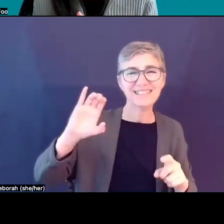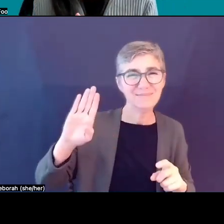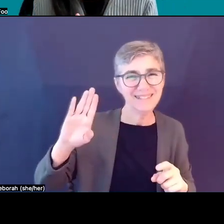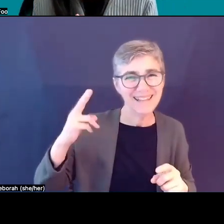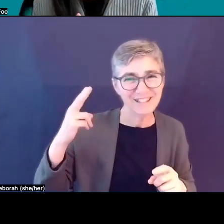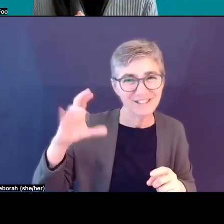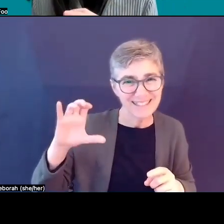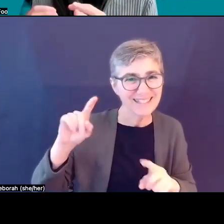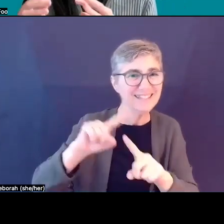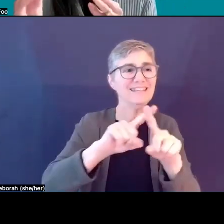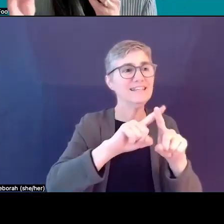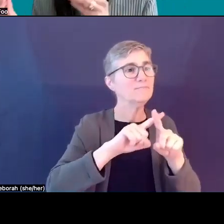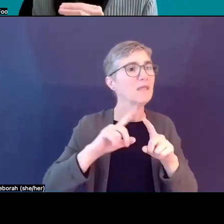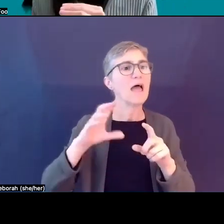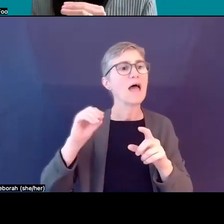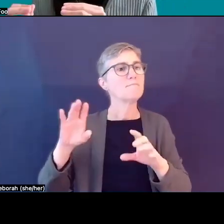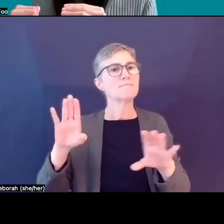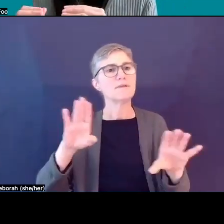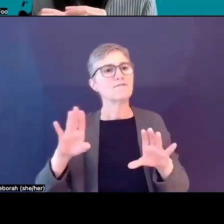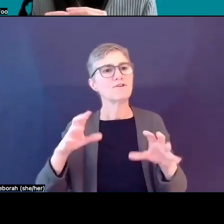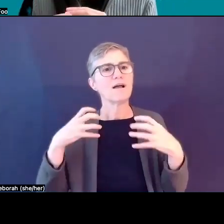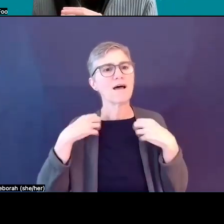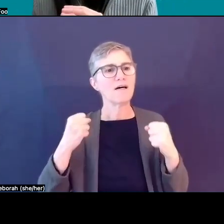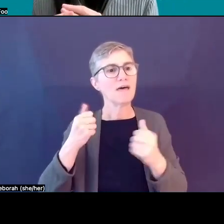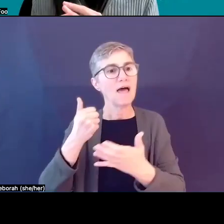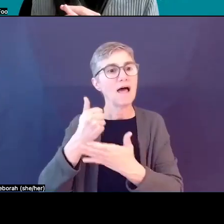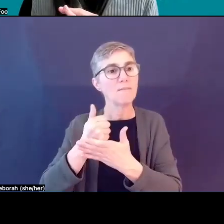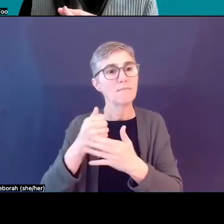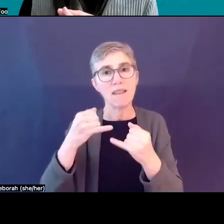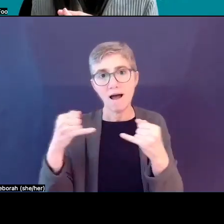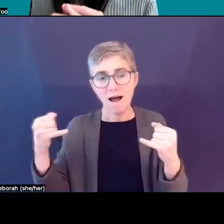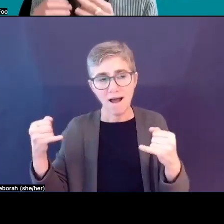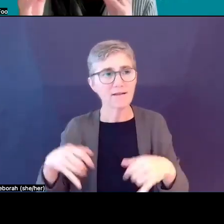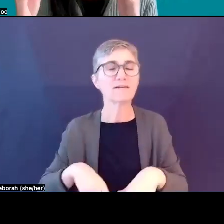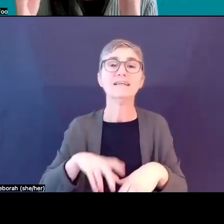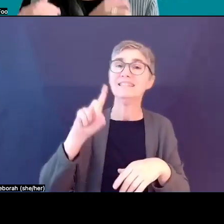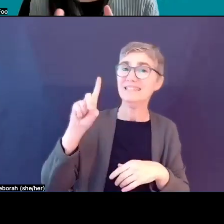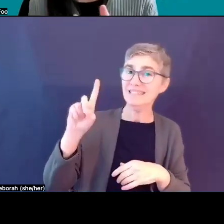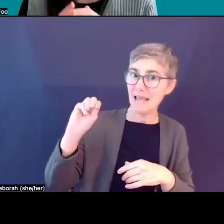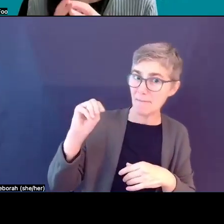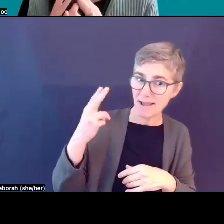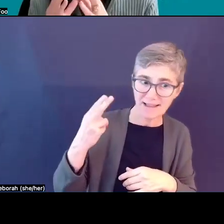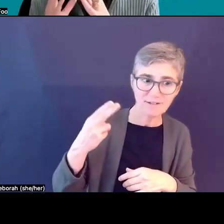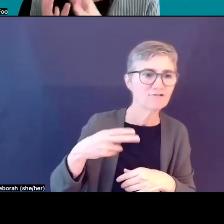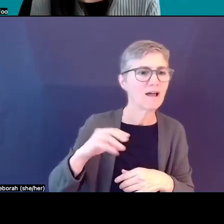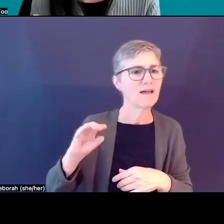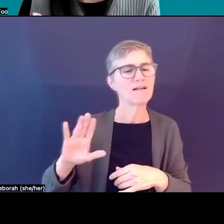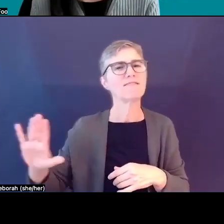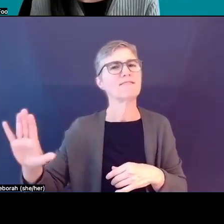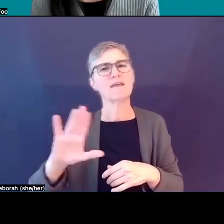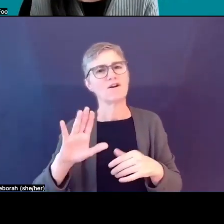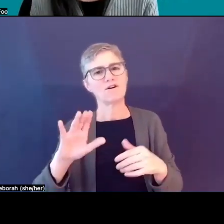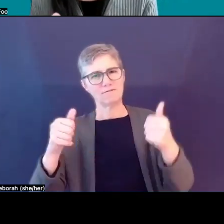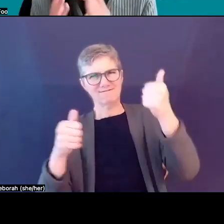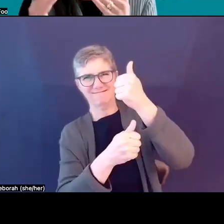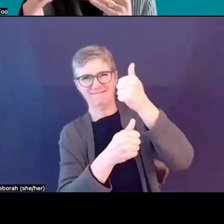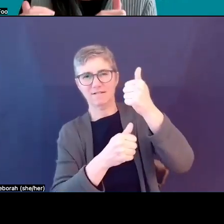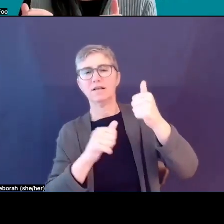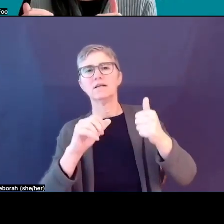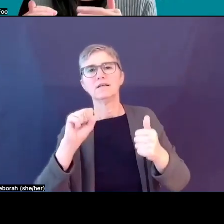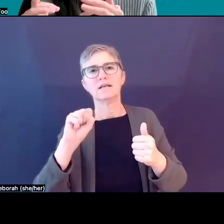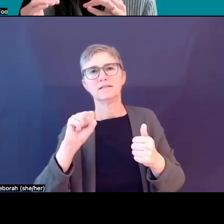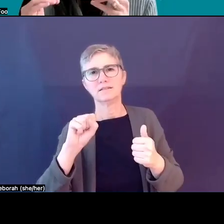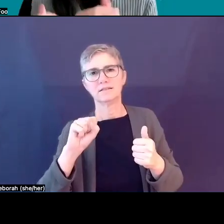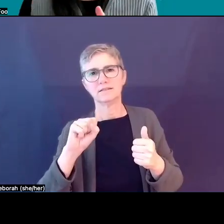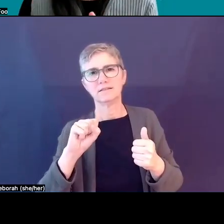Health Helpline, Department of Public Health, and their Bureau of Substance Addiction Services,